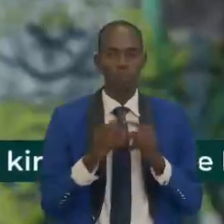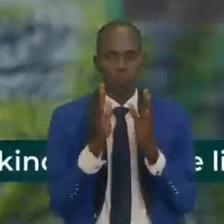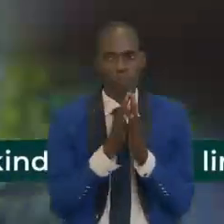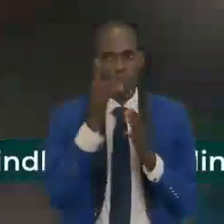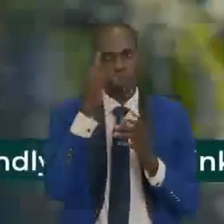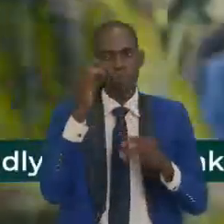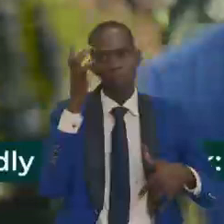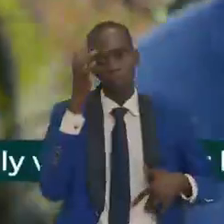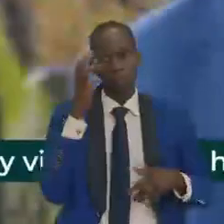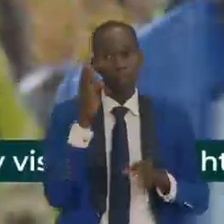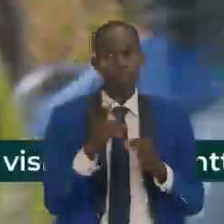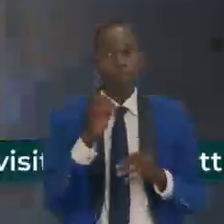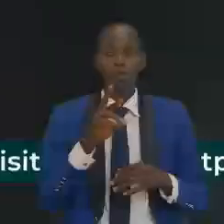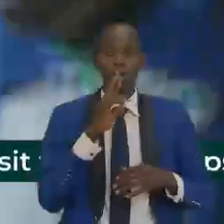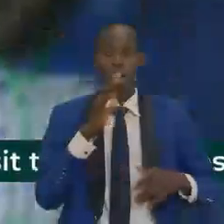If you are sick,